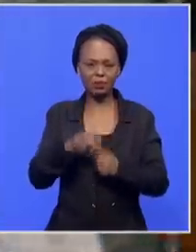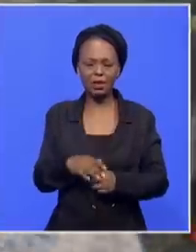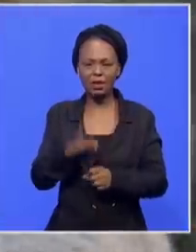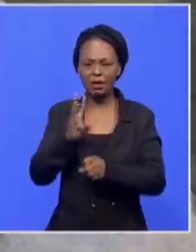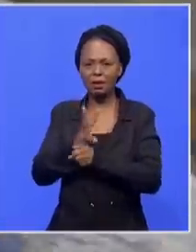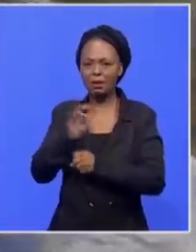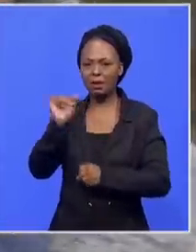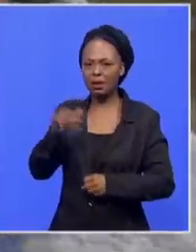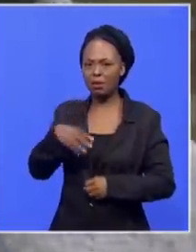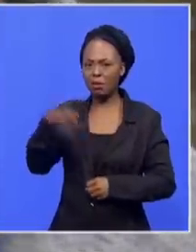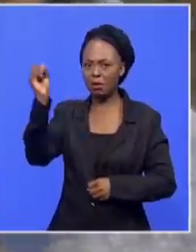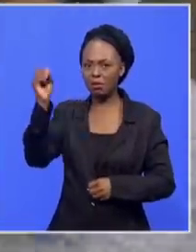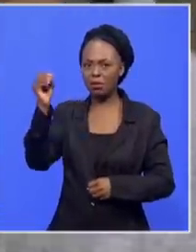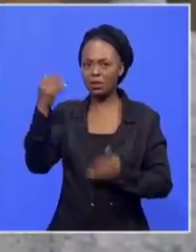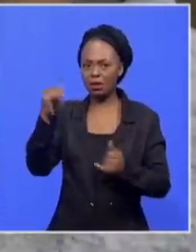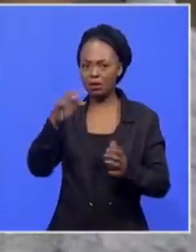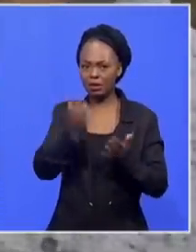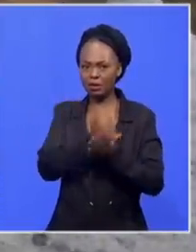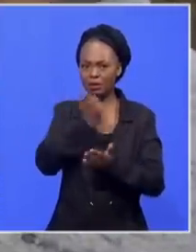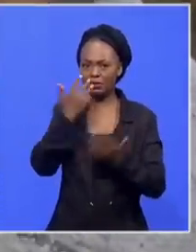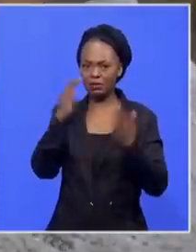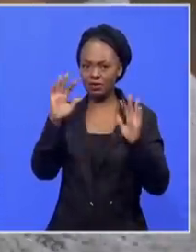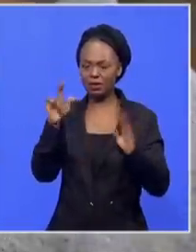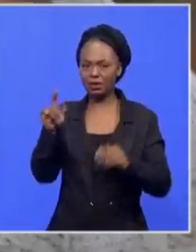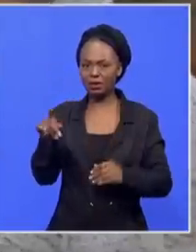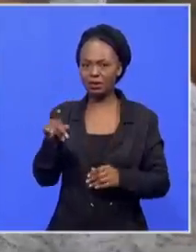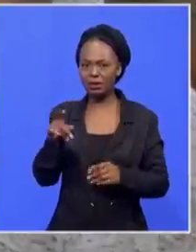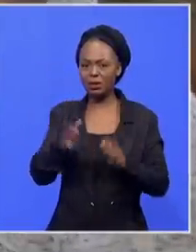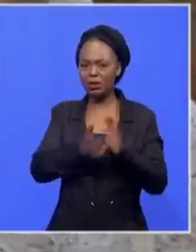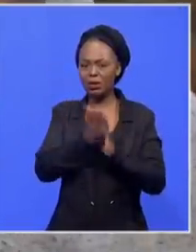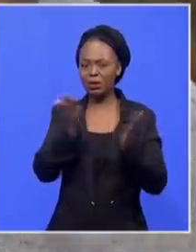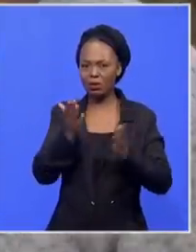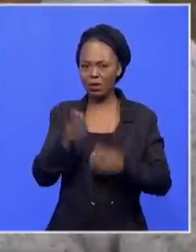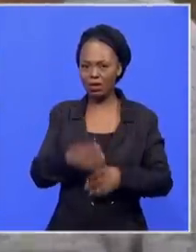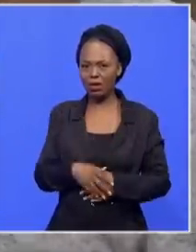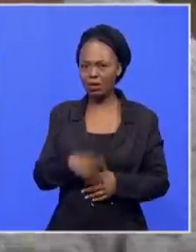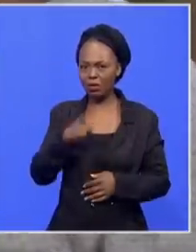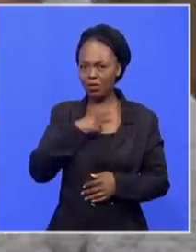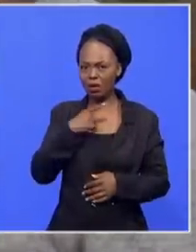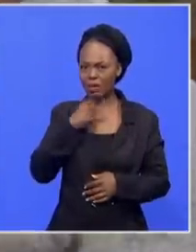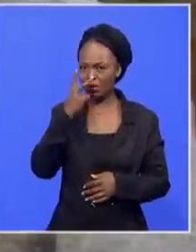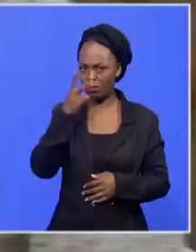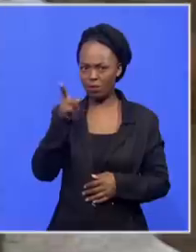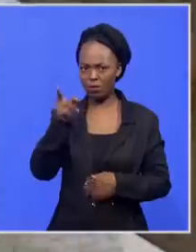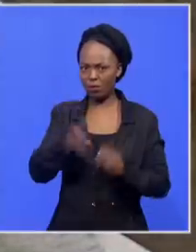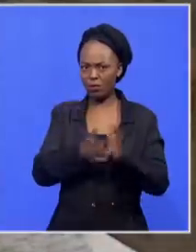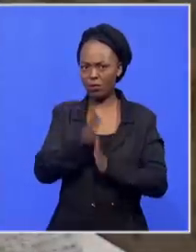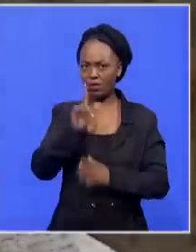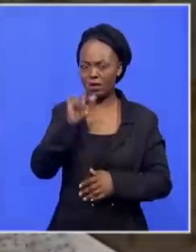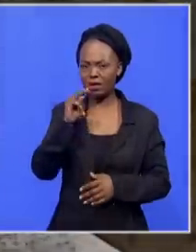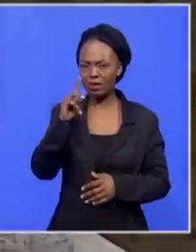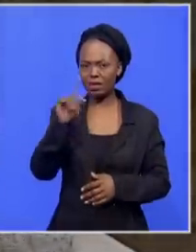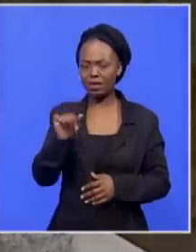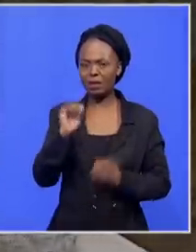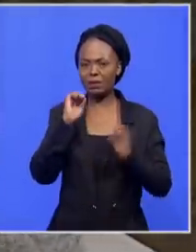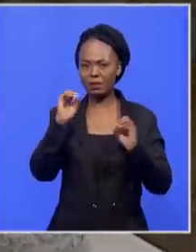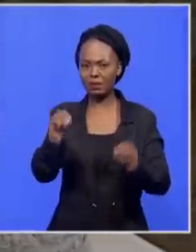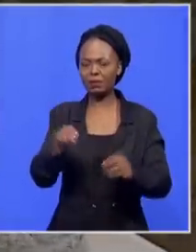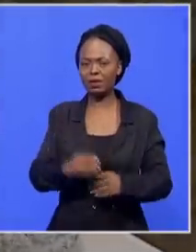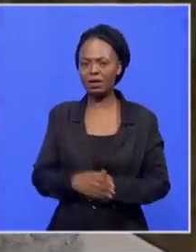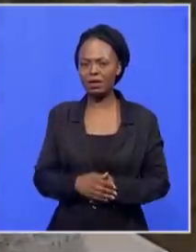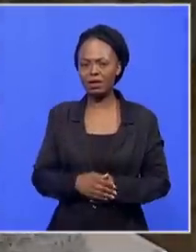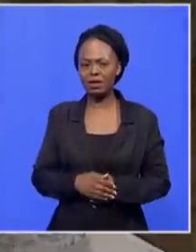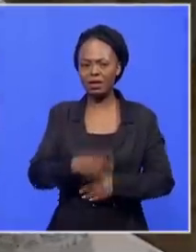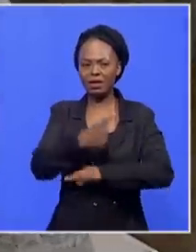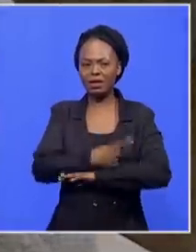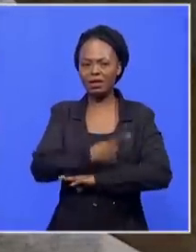Where are you going after this? Because you are also very clear, you're not going to Lindela. What now? How are you going to survive in the next couple